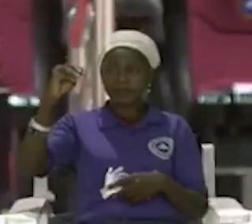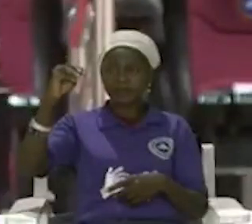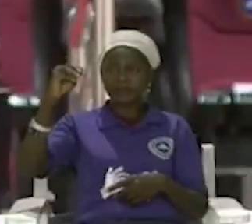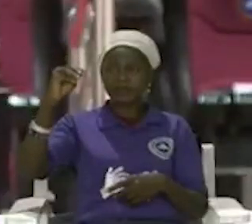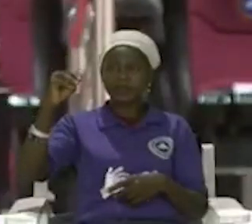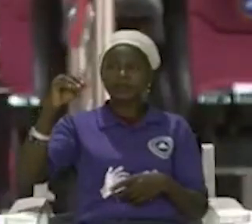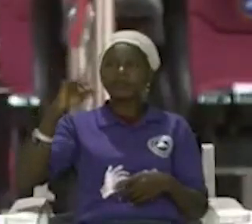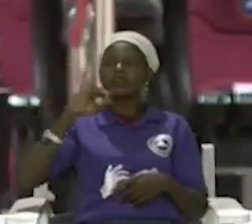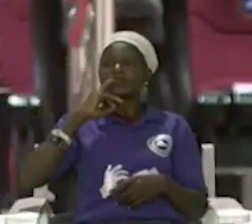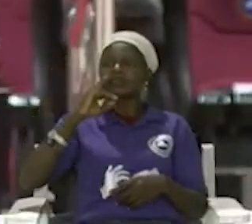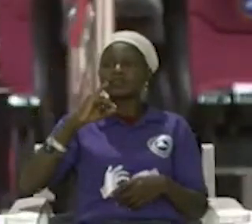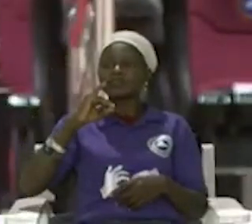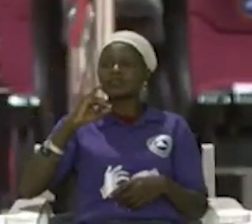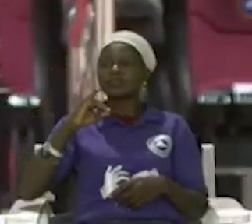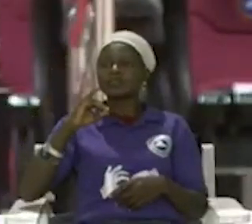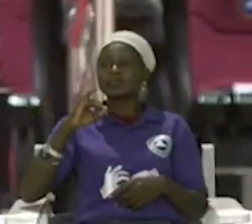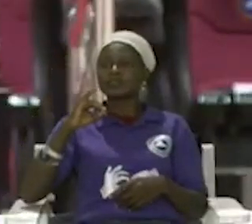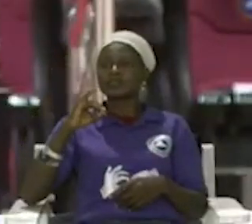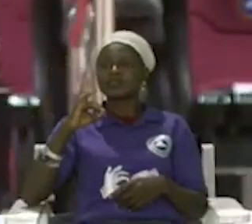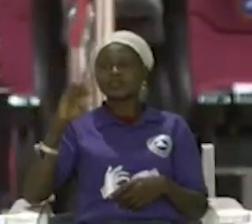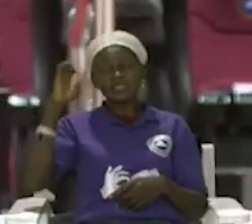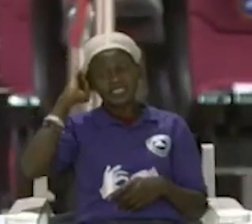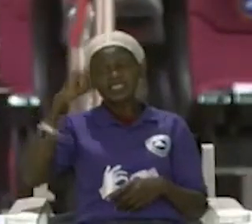he said the following.